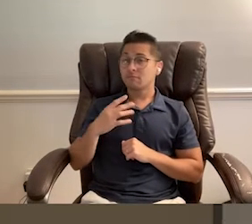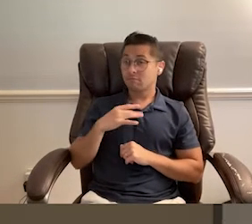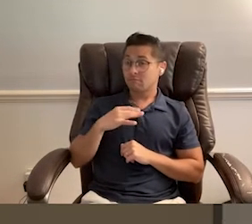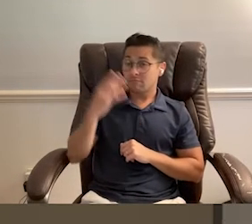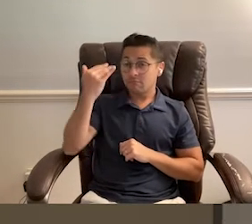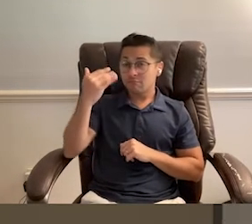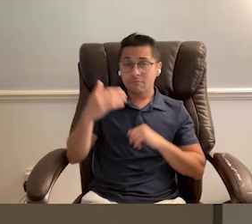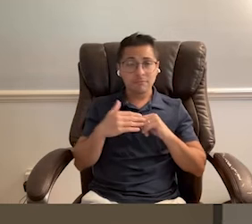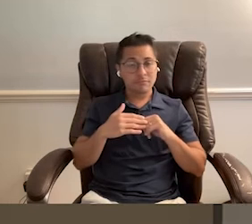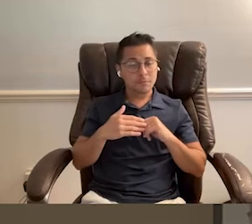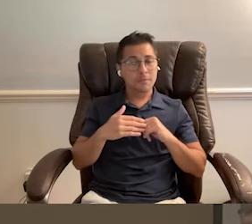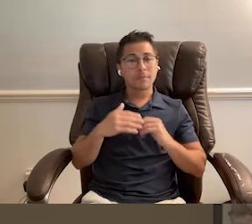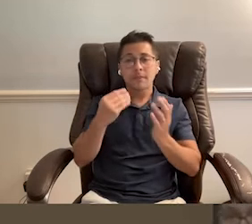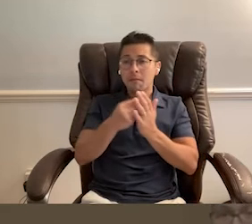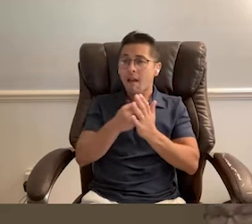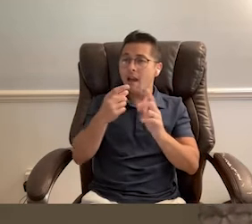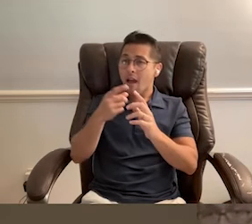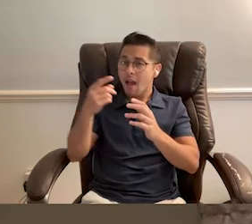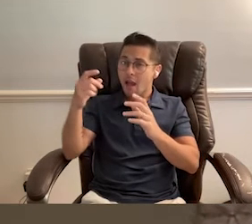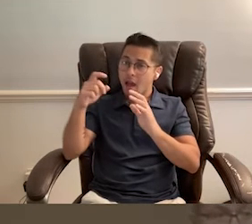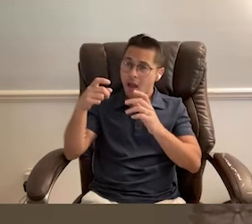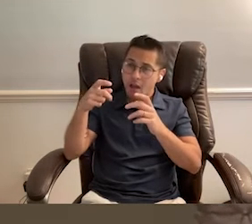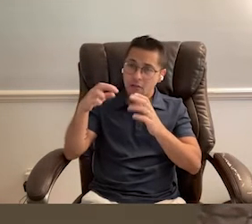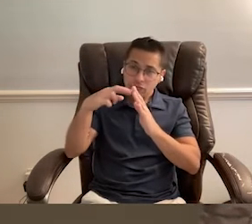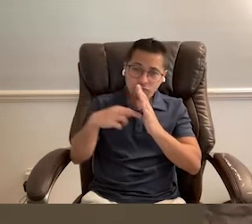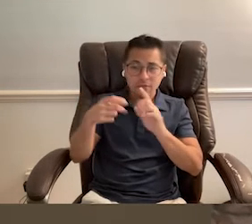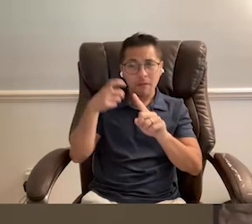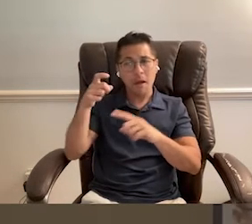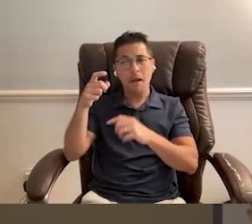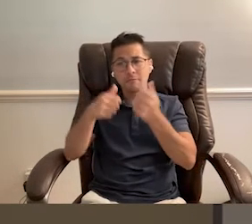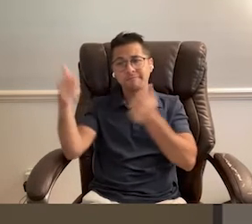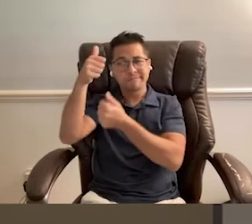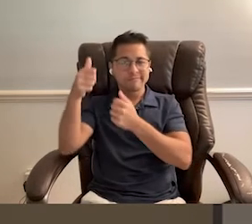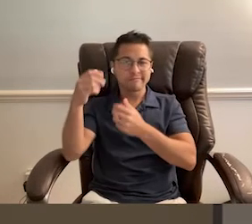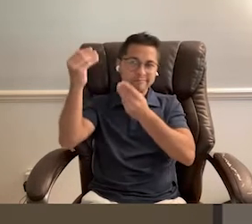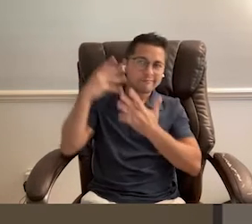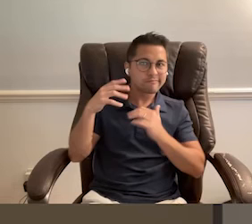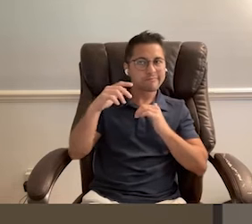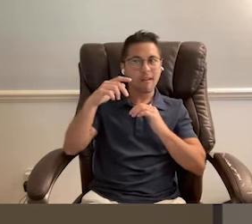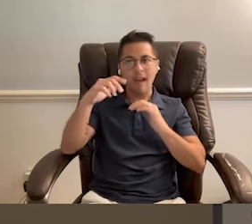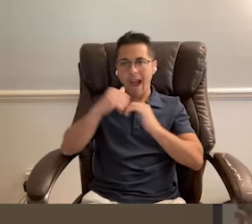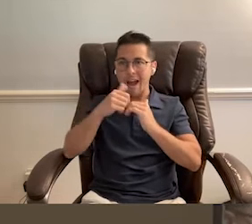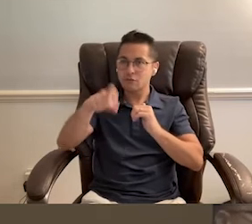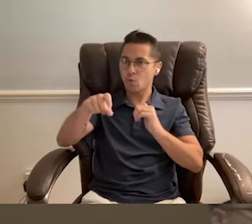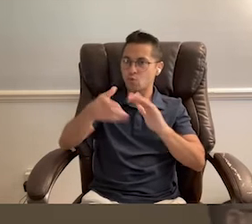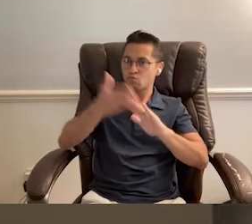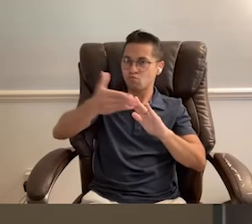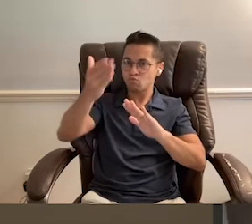the Treasury that kind of give us some guidelines as a state of how we're supposed to run this program clearly stated that